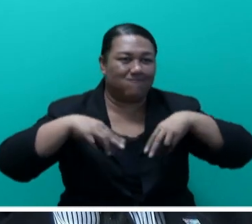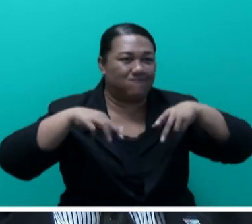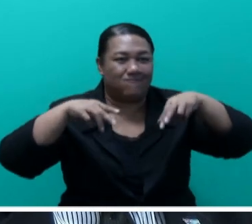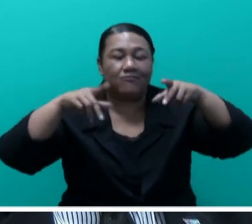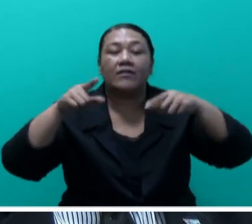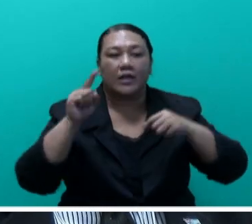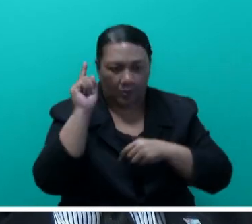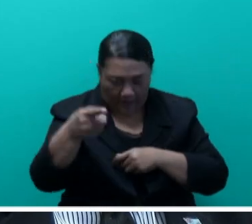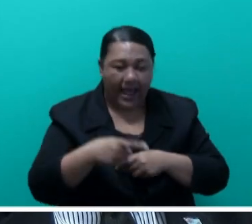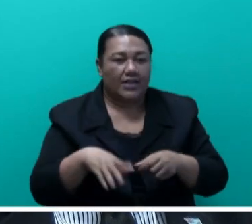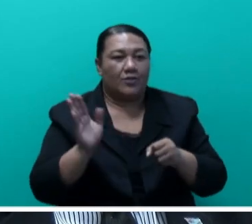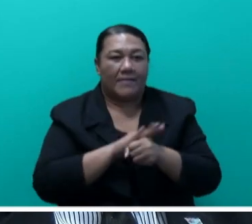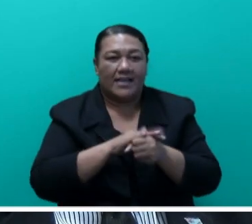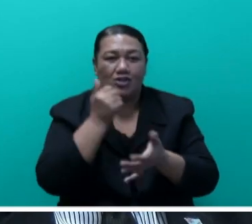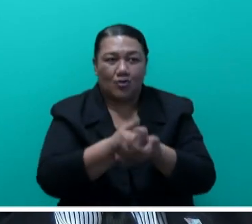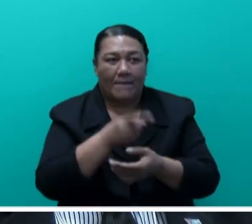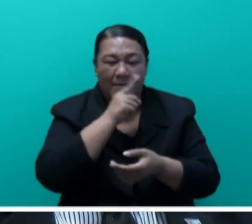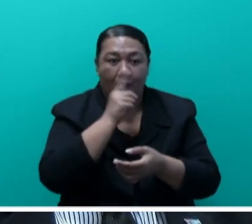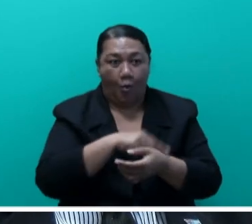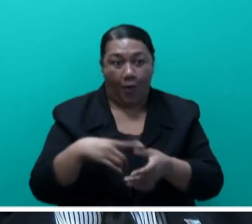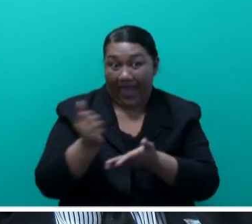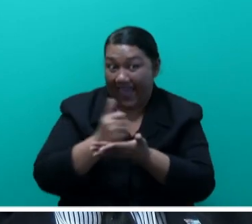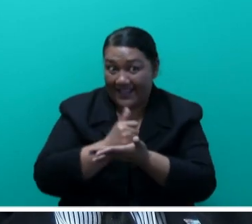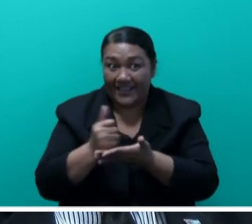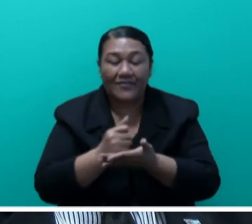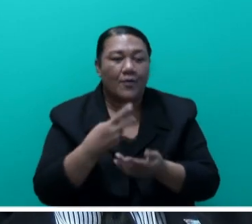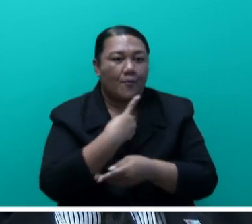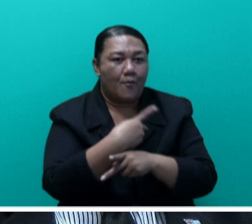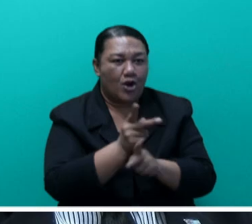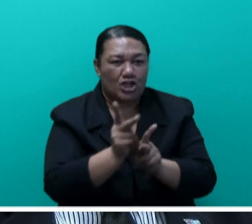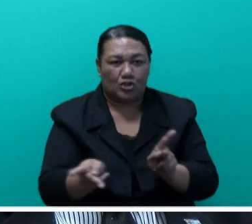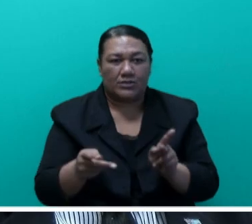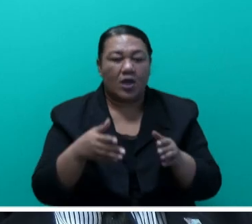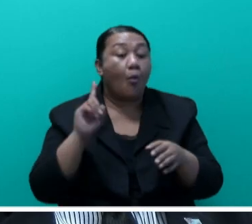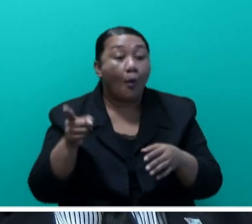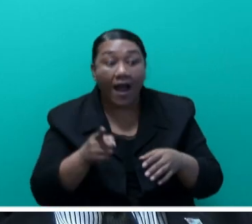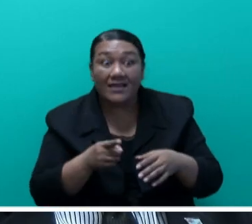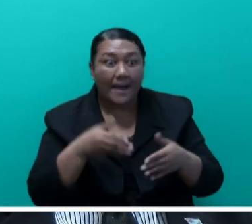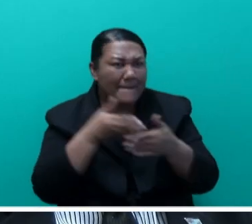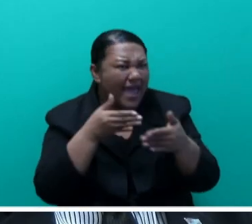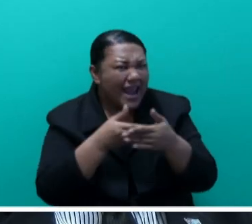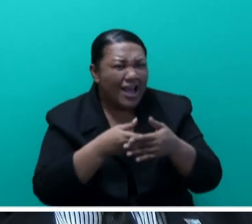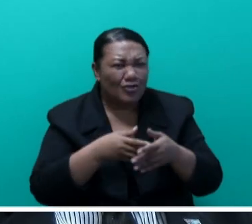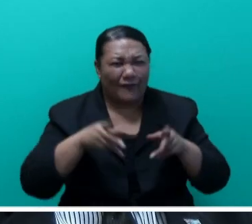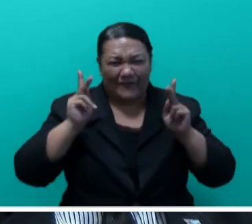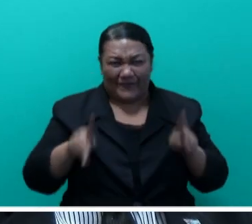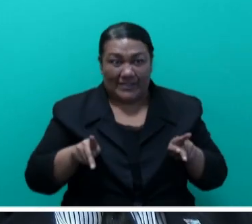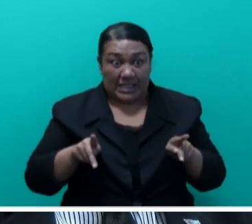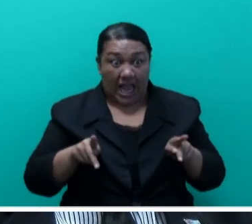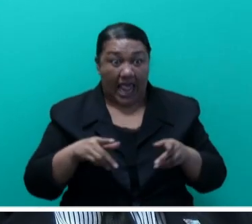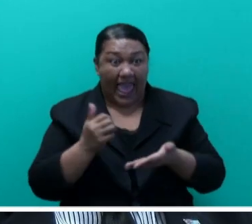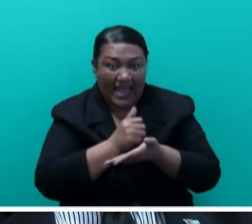active, the policy will help to reduce the barriers to physical activity